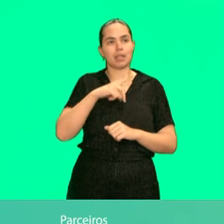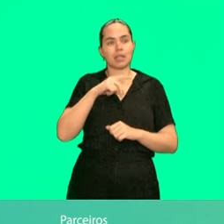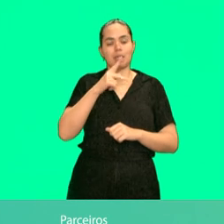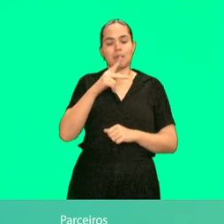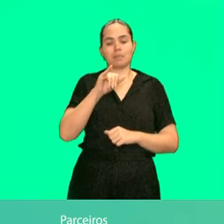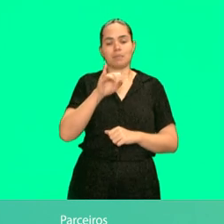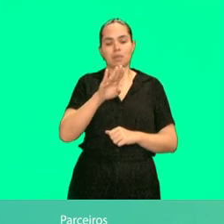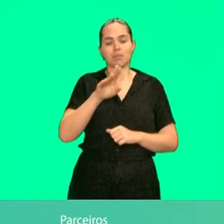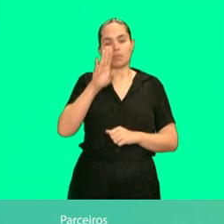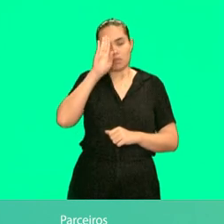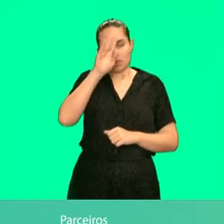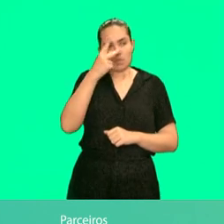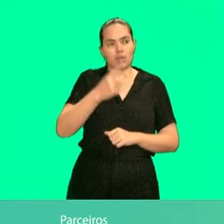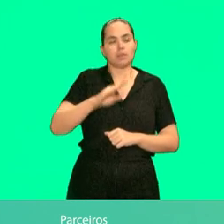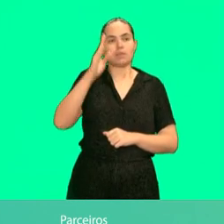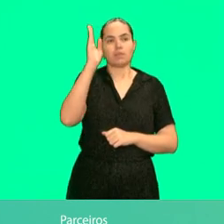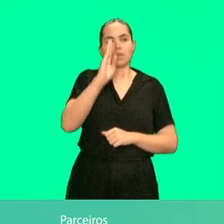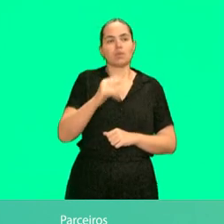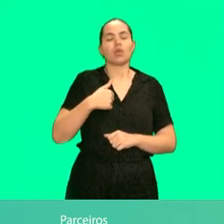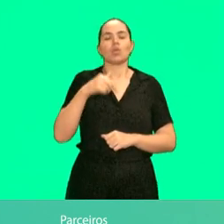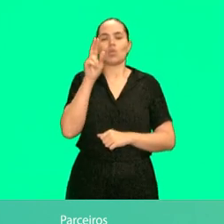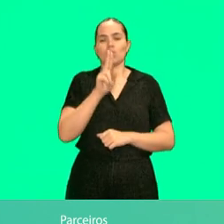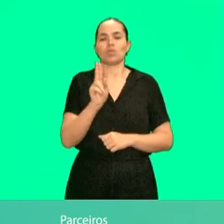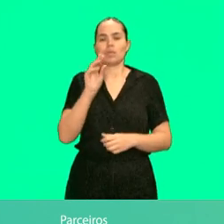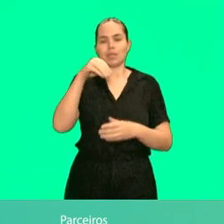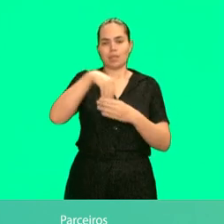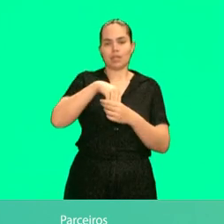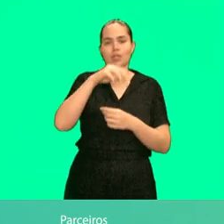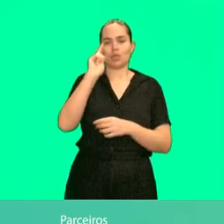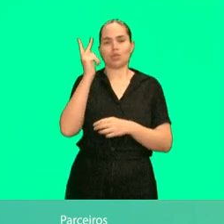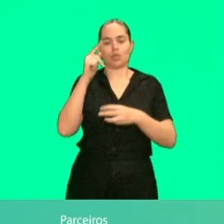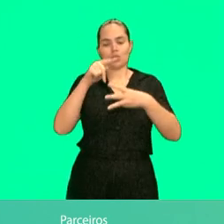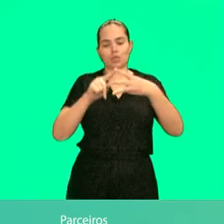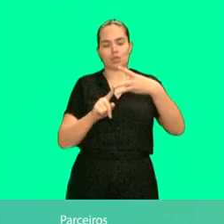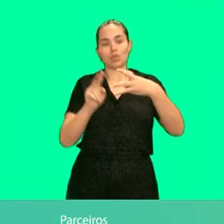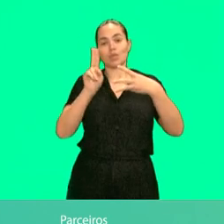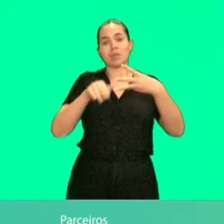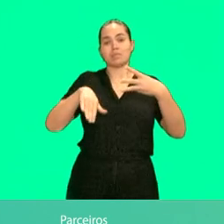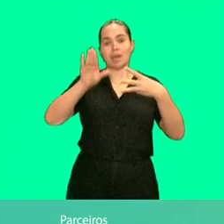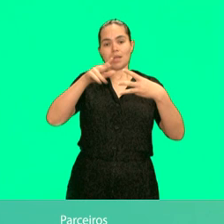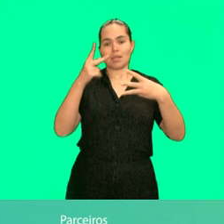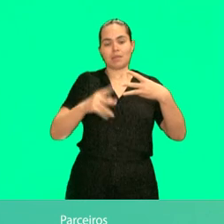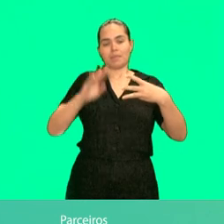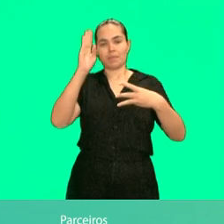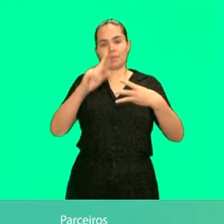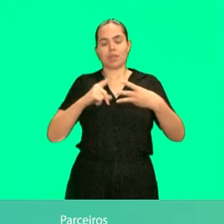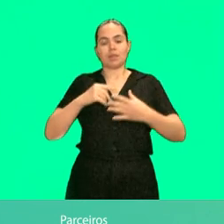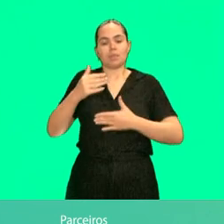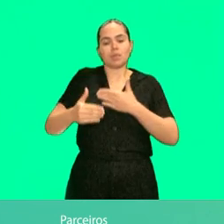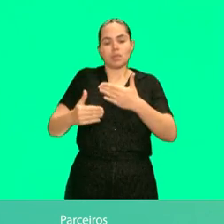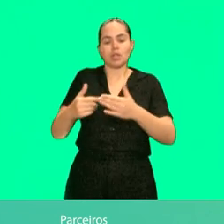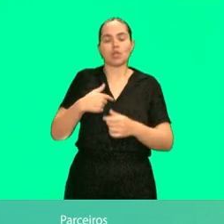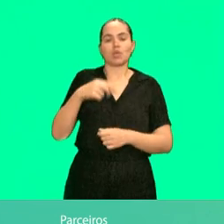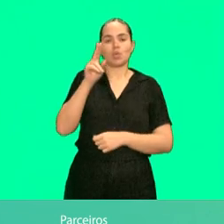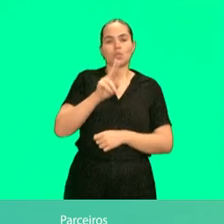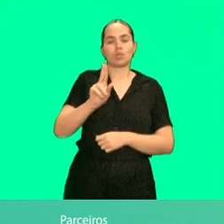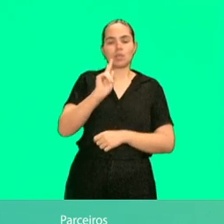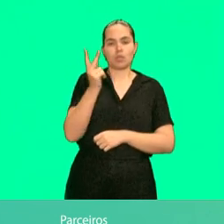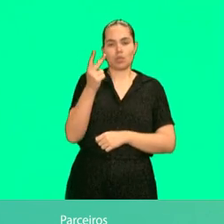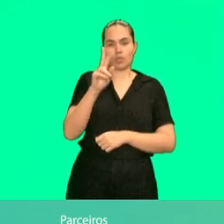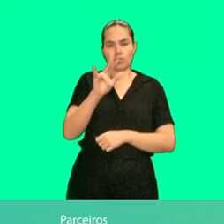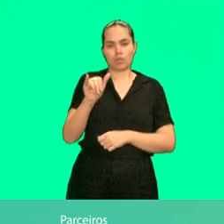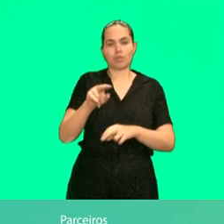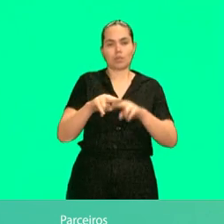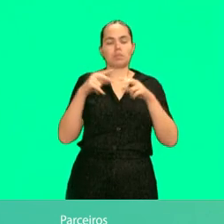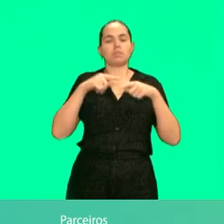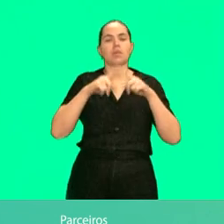the arrows pointing out to the six biggest GDPs in Brazil in terms of GDPs produced